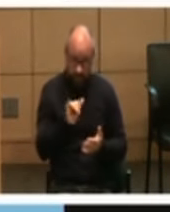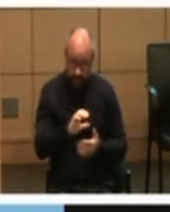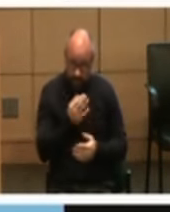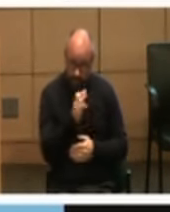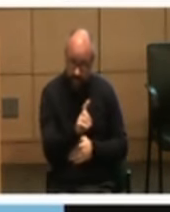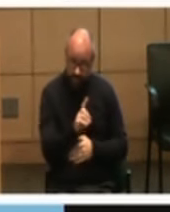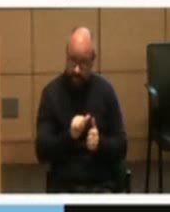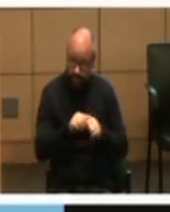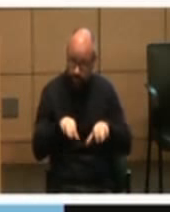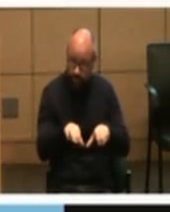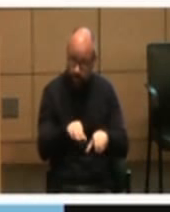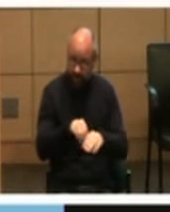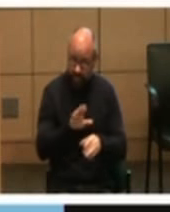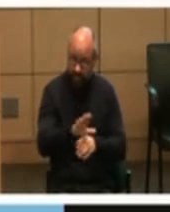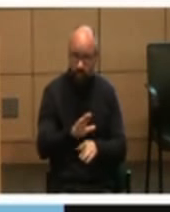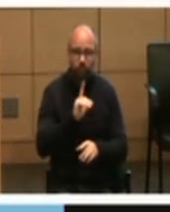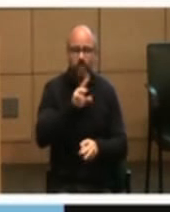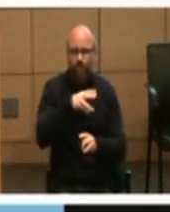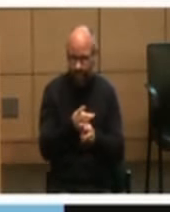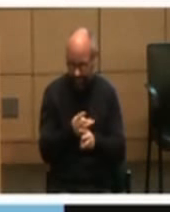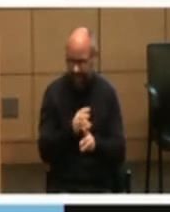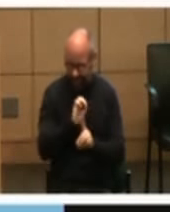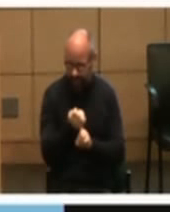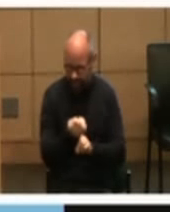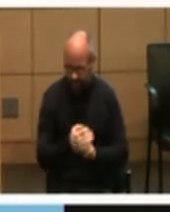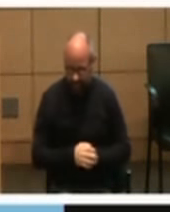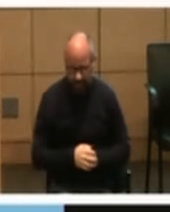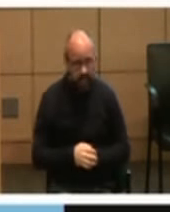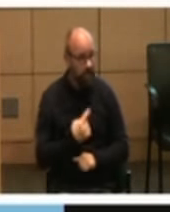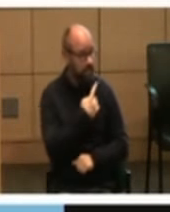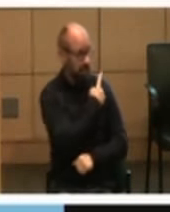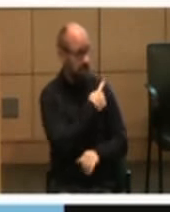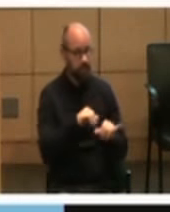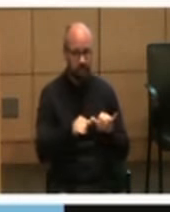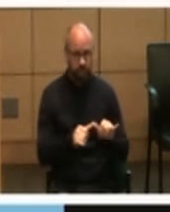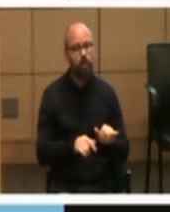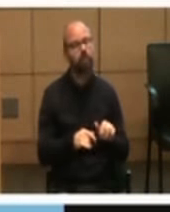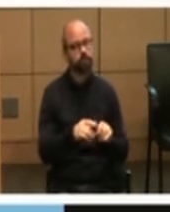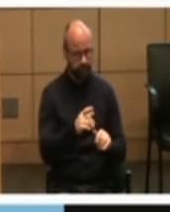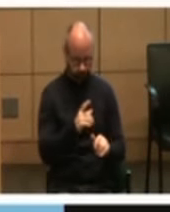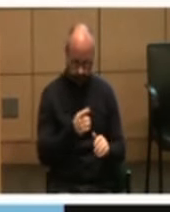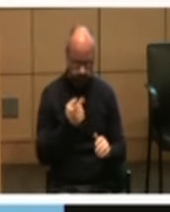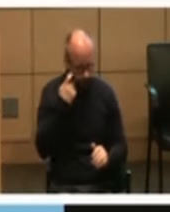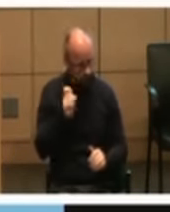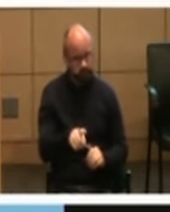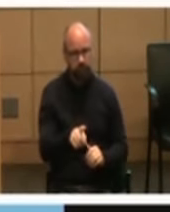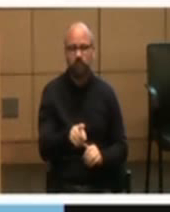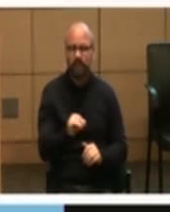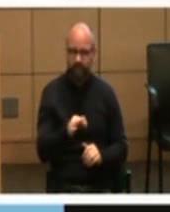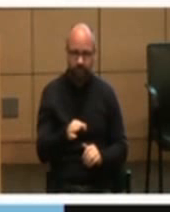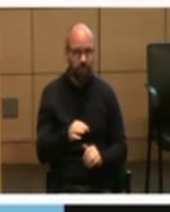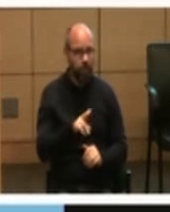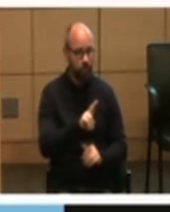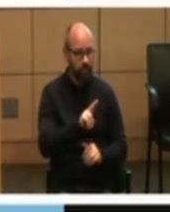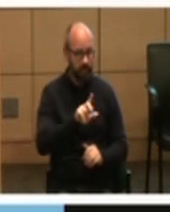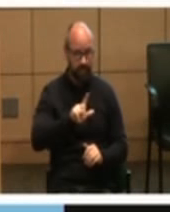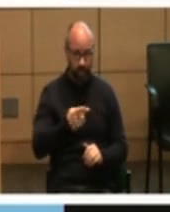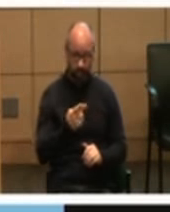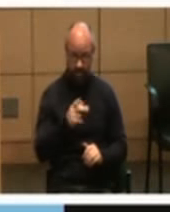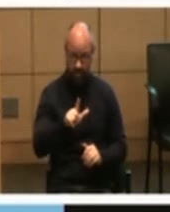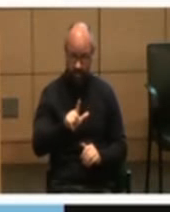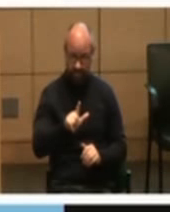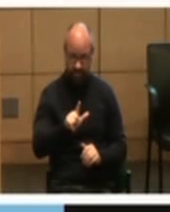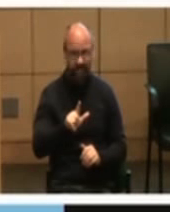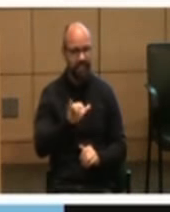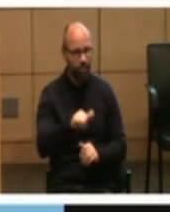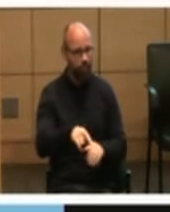environment. And certainly these types of measures have shown deficits for children who have unilateral hearing loss. That's largely due,